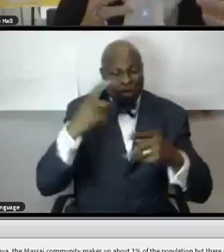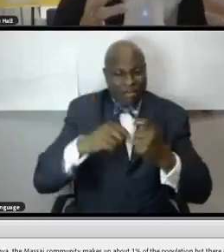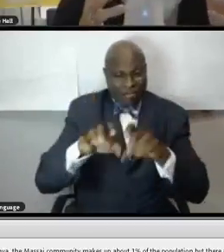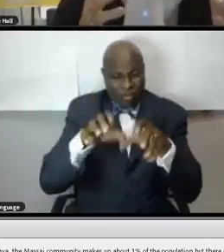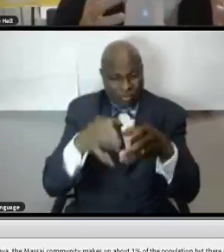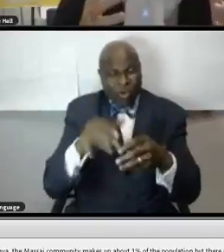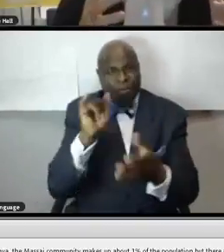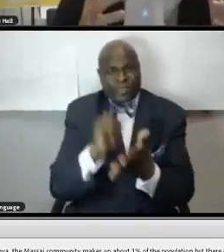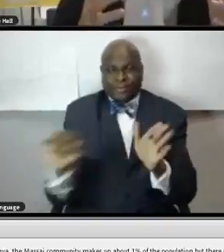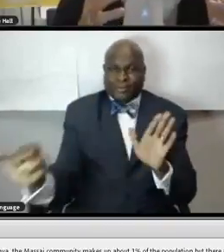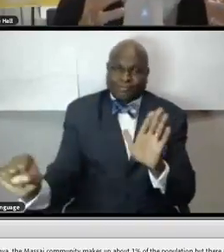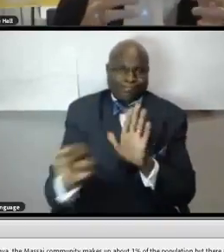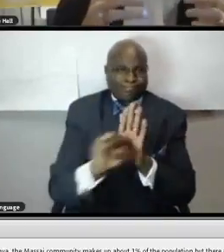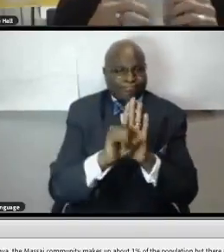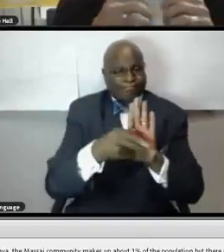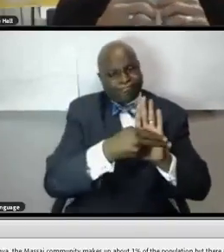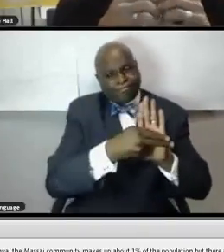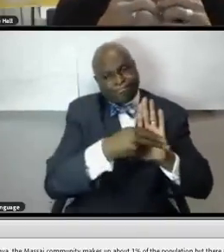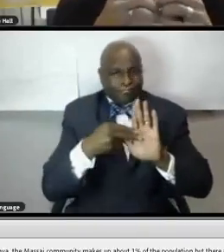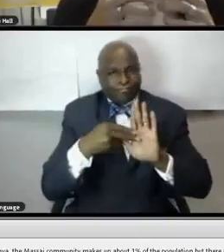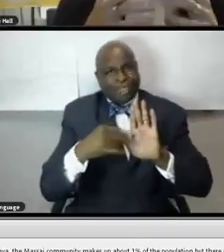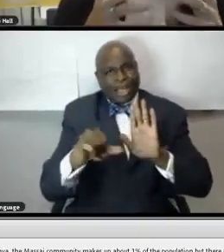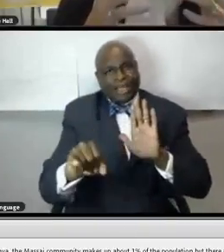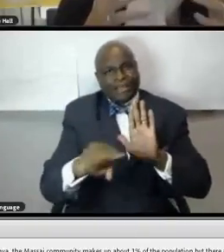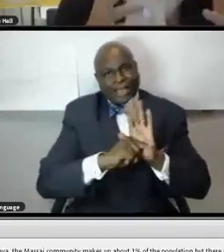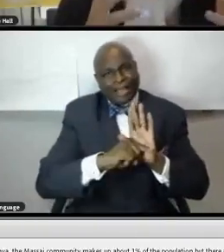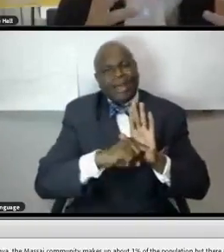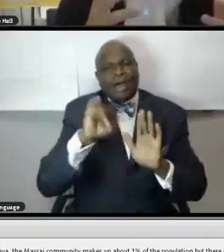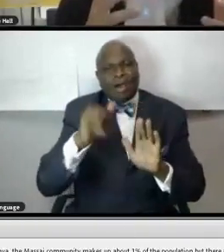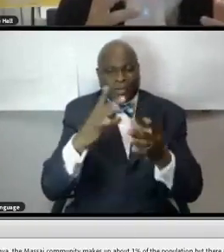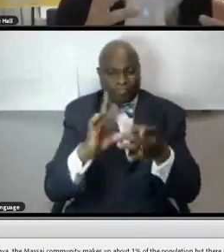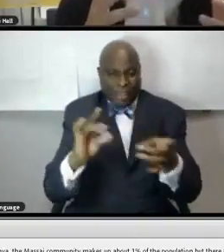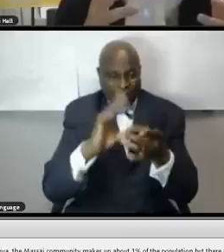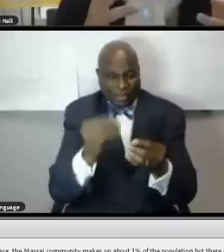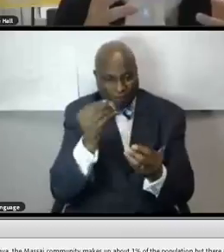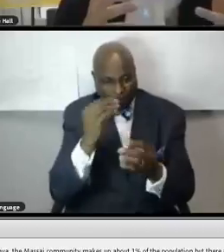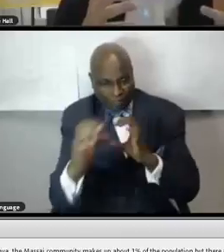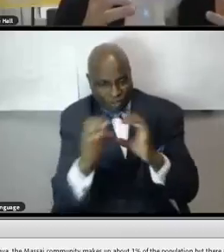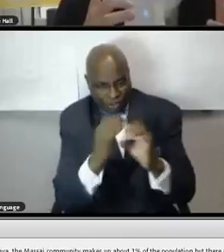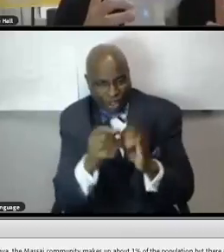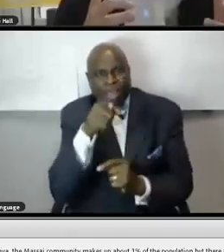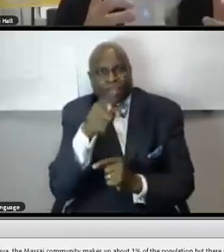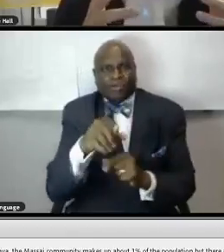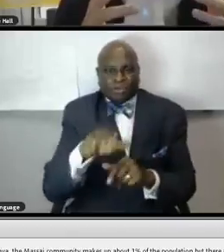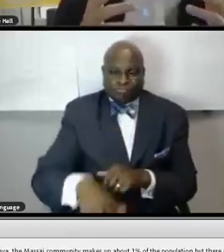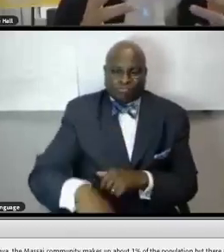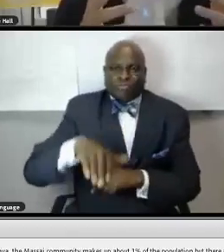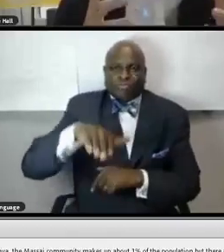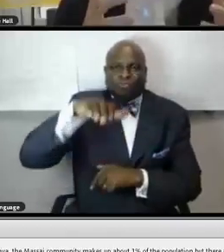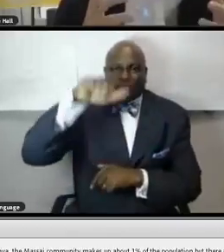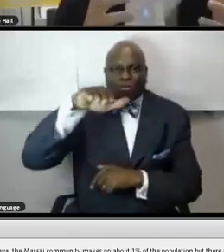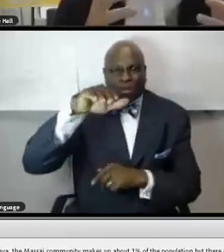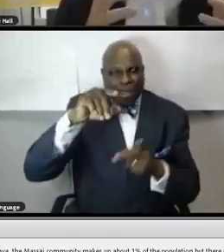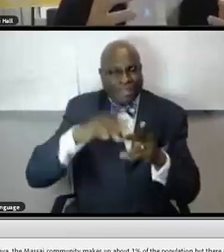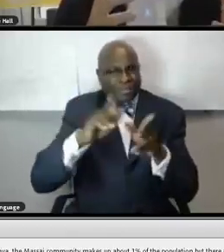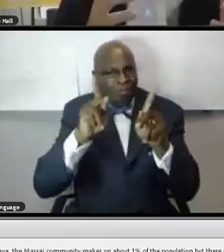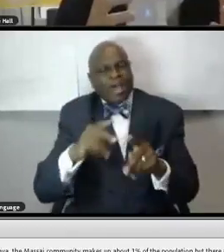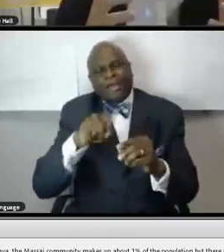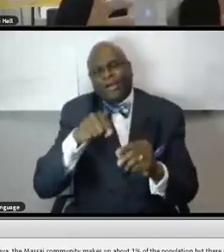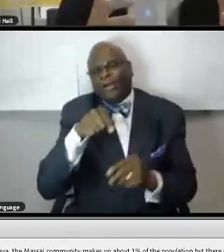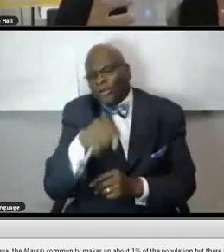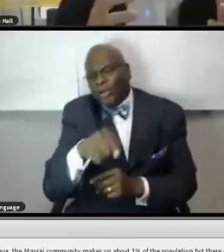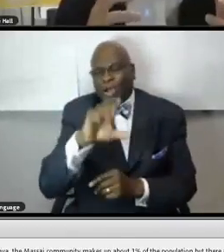is stigmatized, or where messages are sent to you as a child, as a person, about